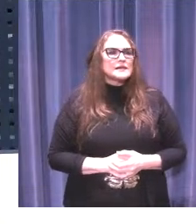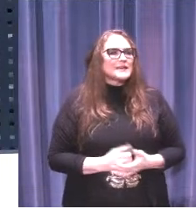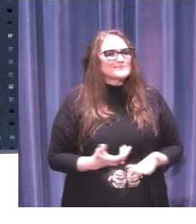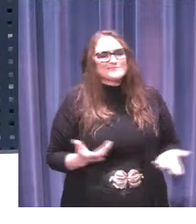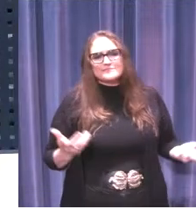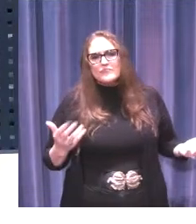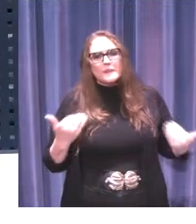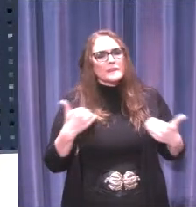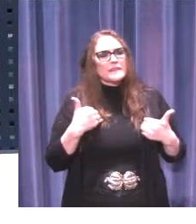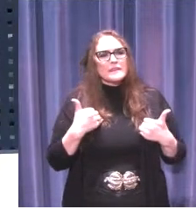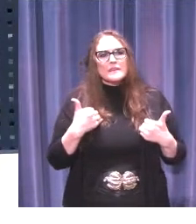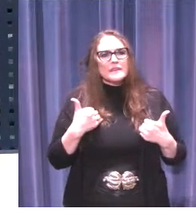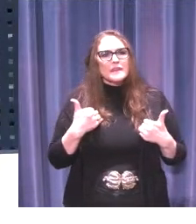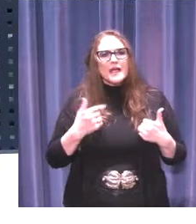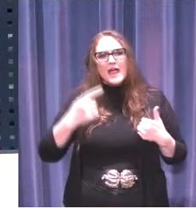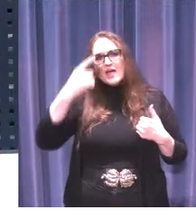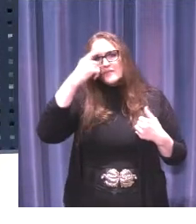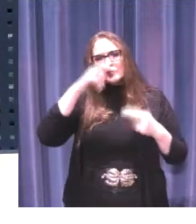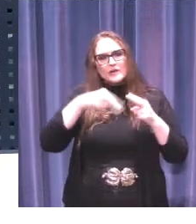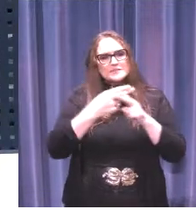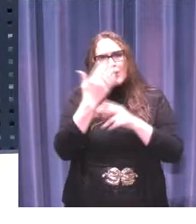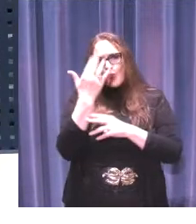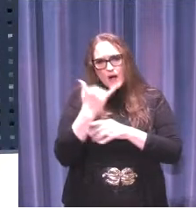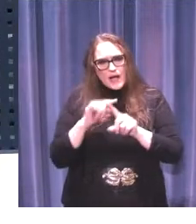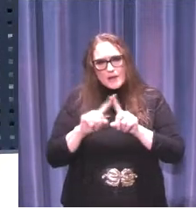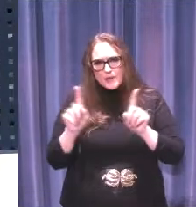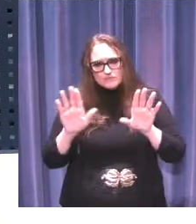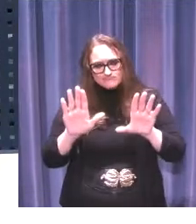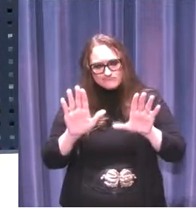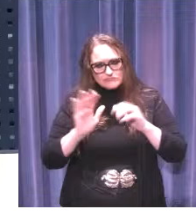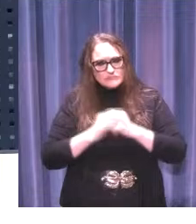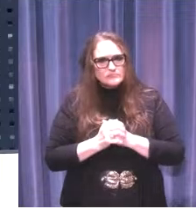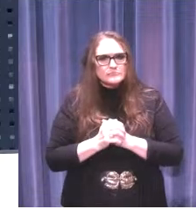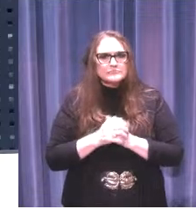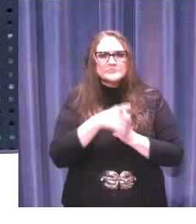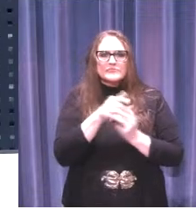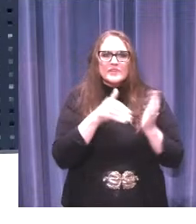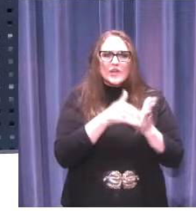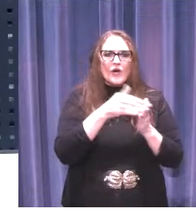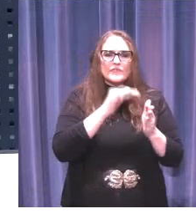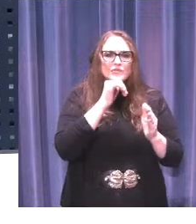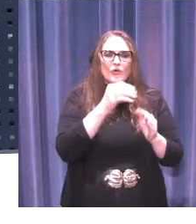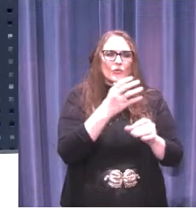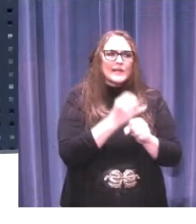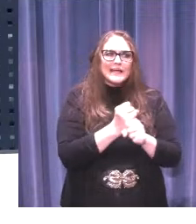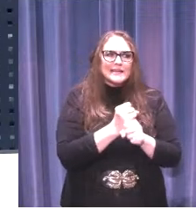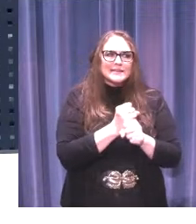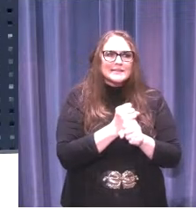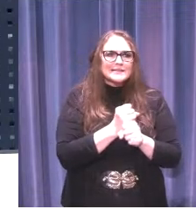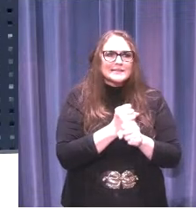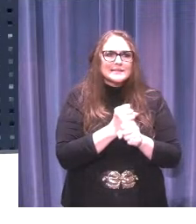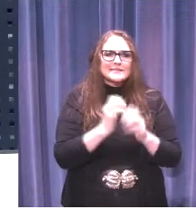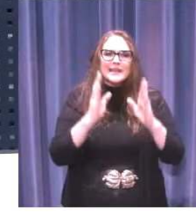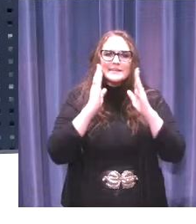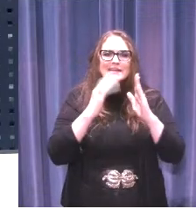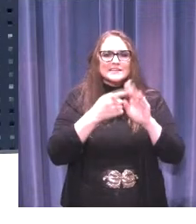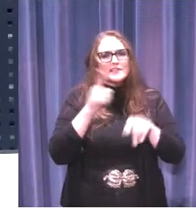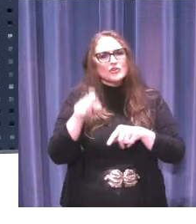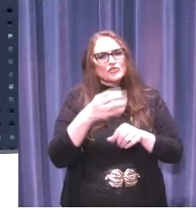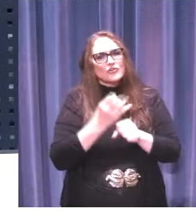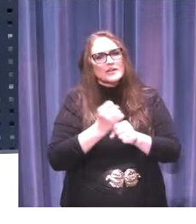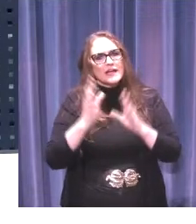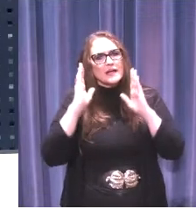I have thoughts as to why that is, but they often don't get attention they should